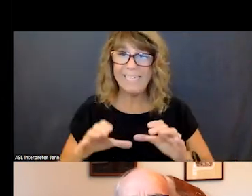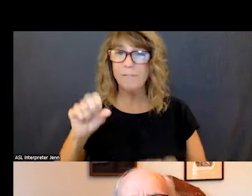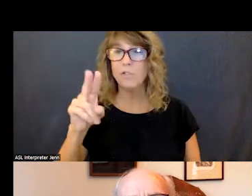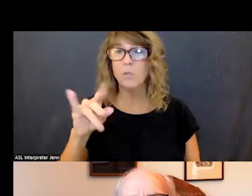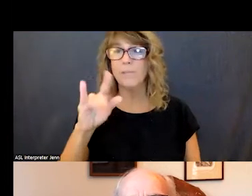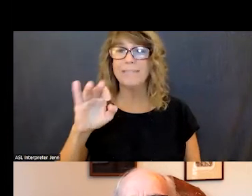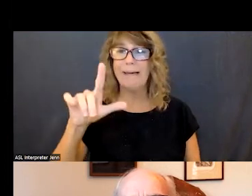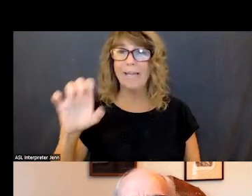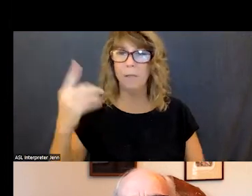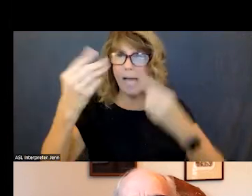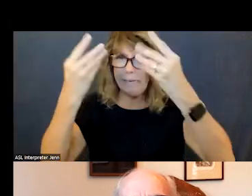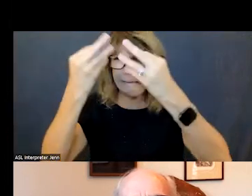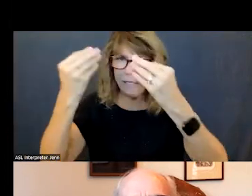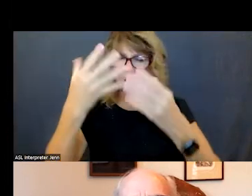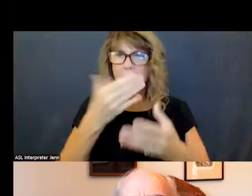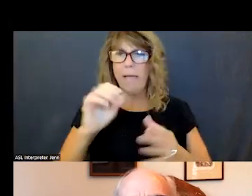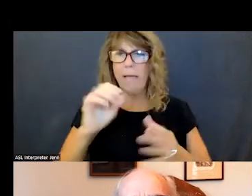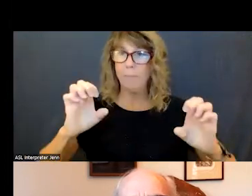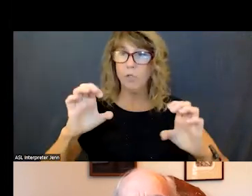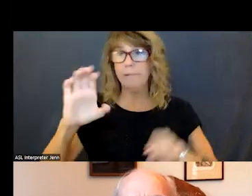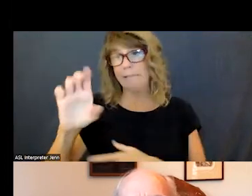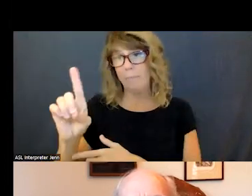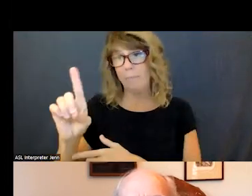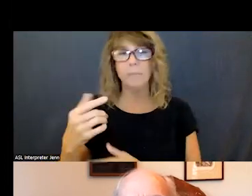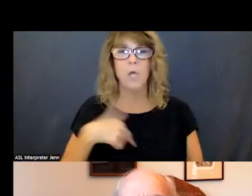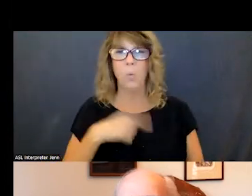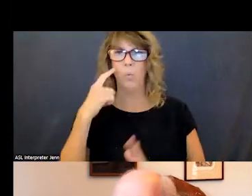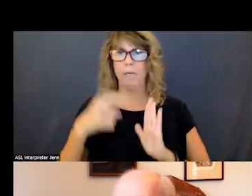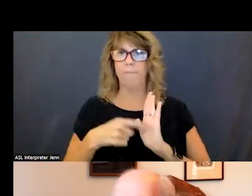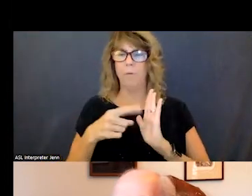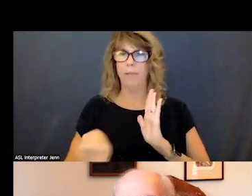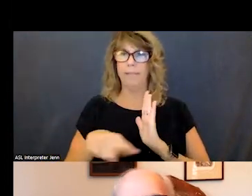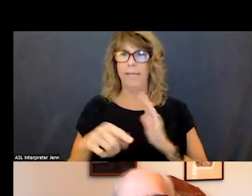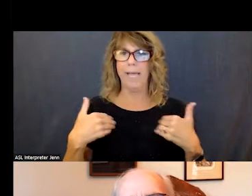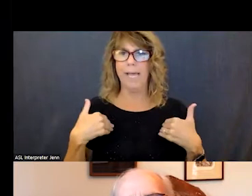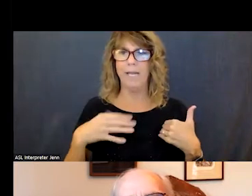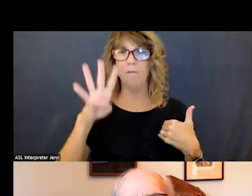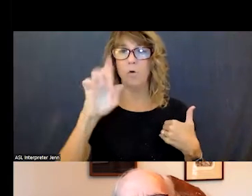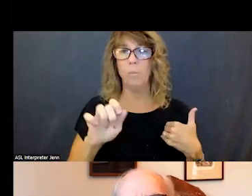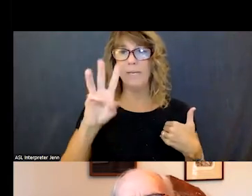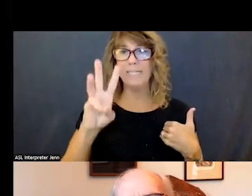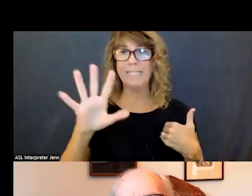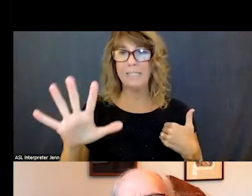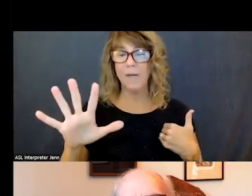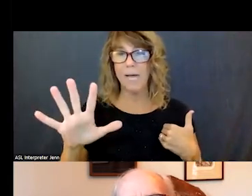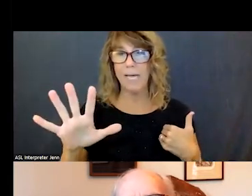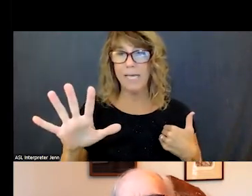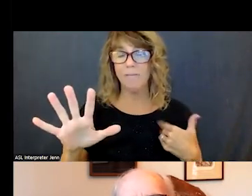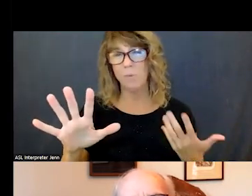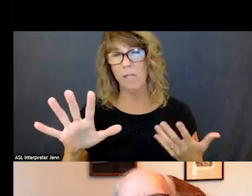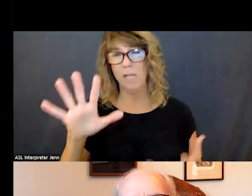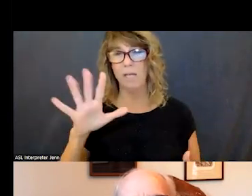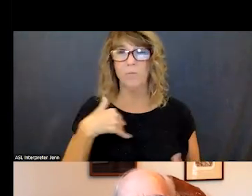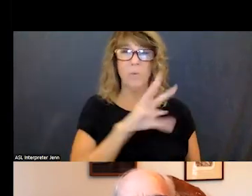8 emergency departments and found that they had 4.65 out of 6